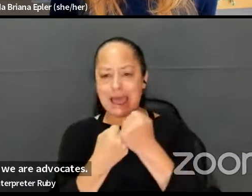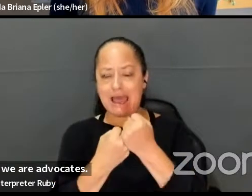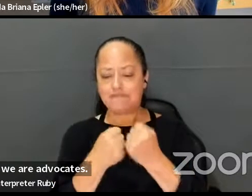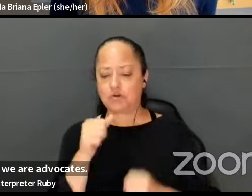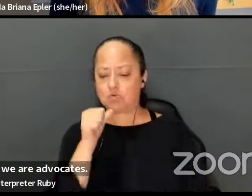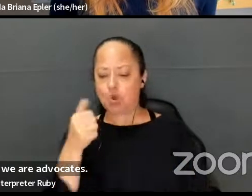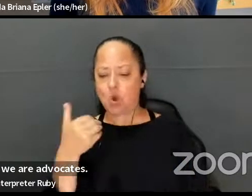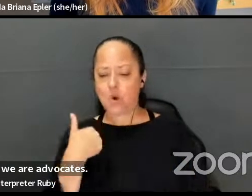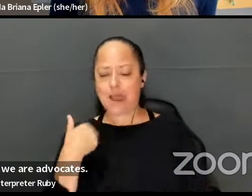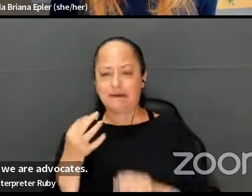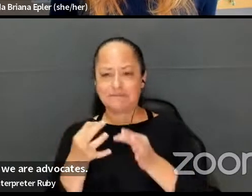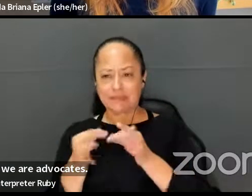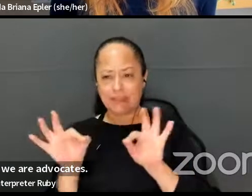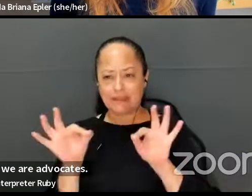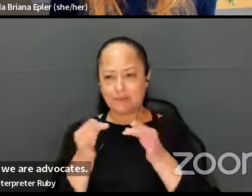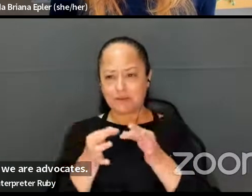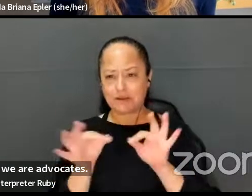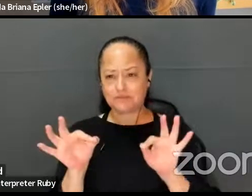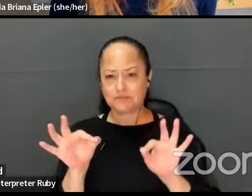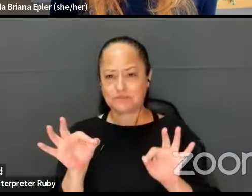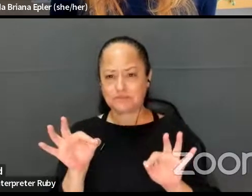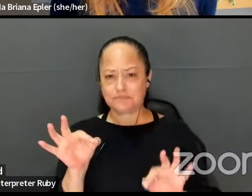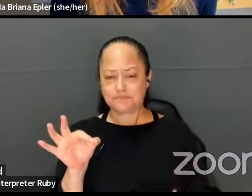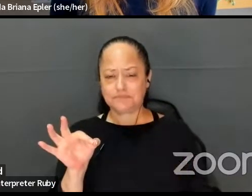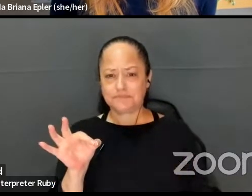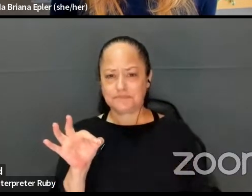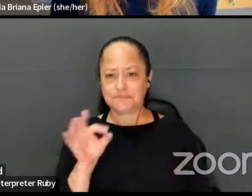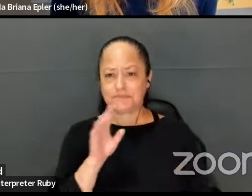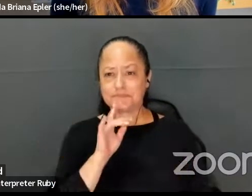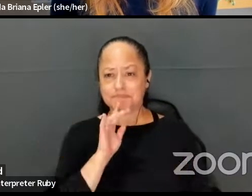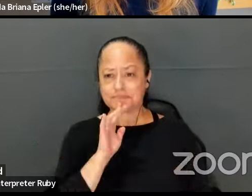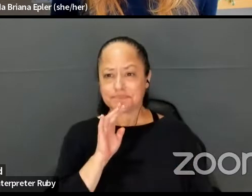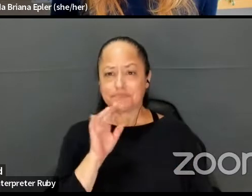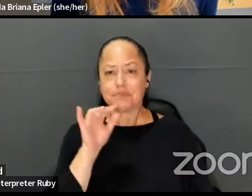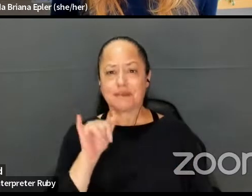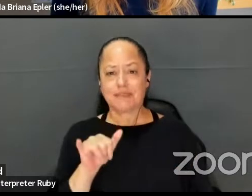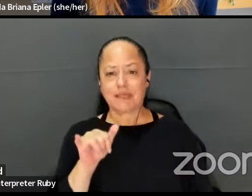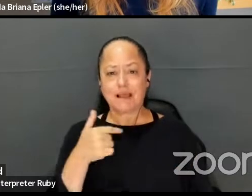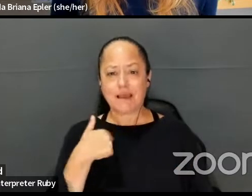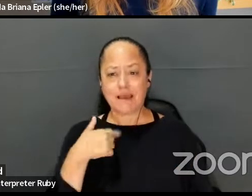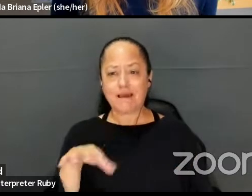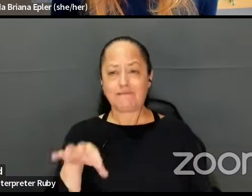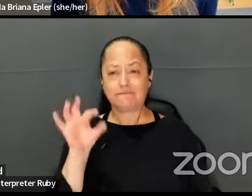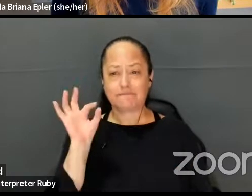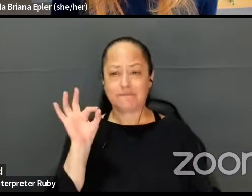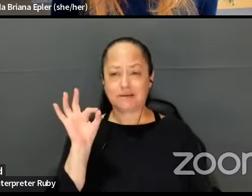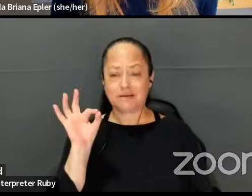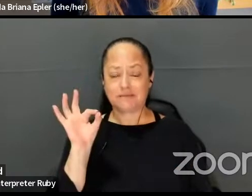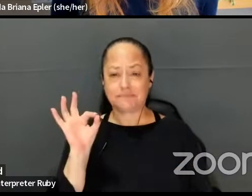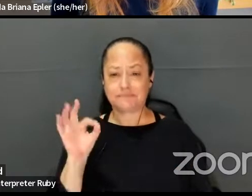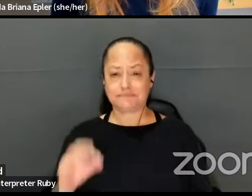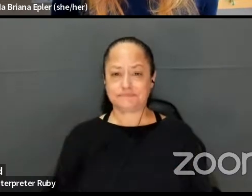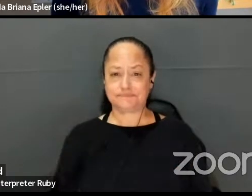language. And that is something that I find